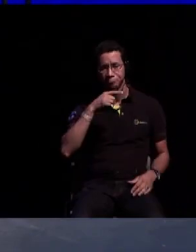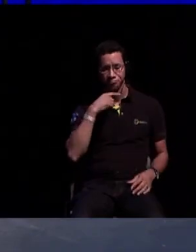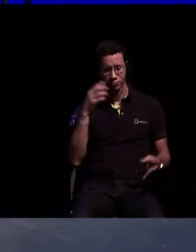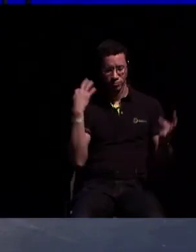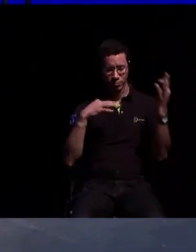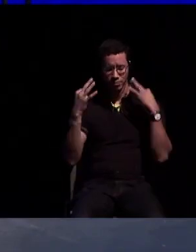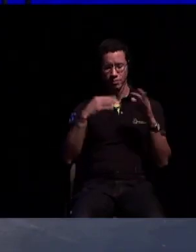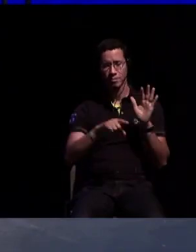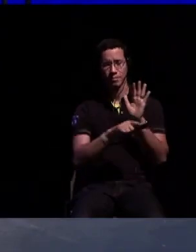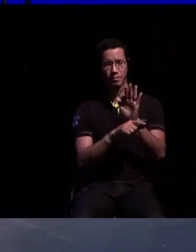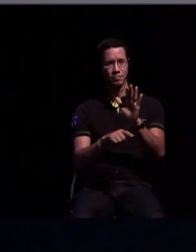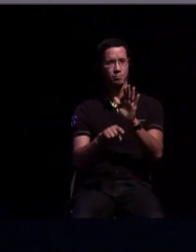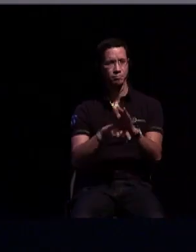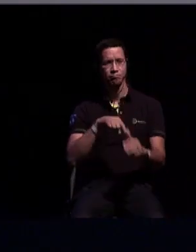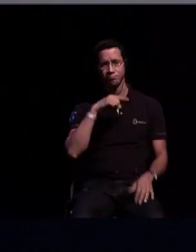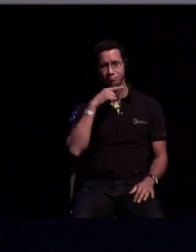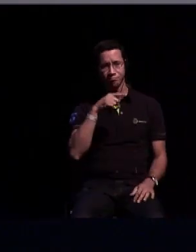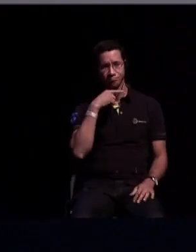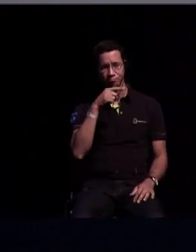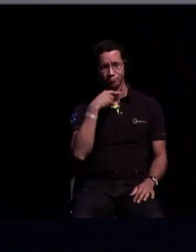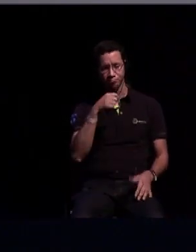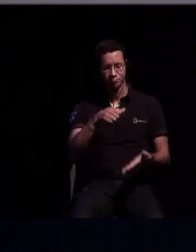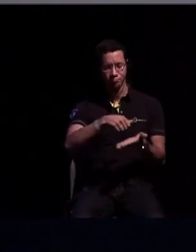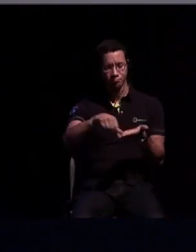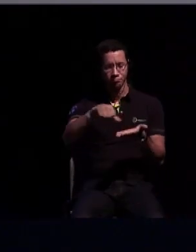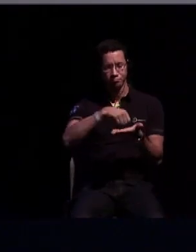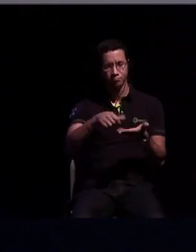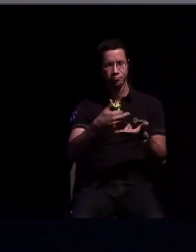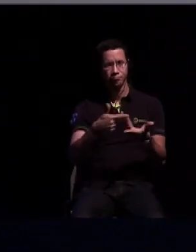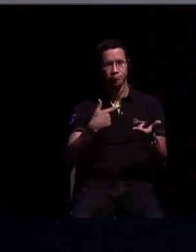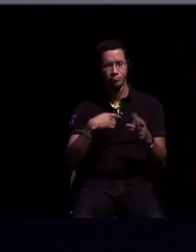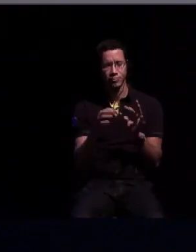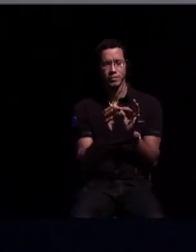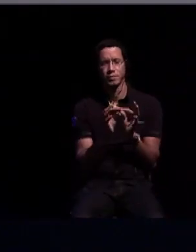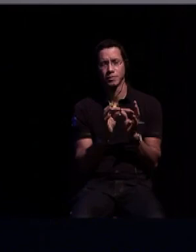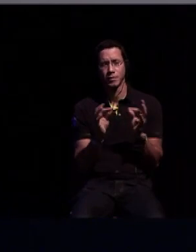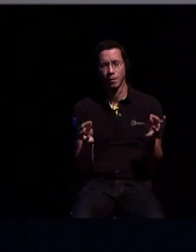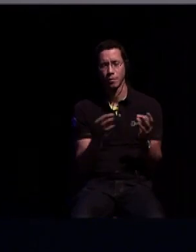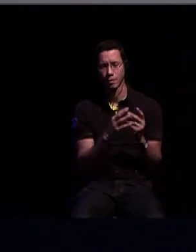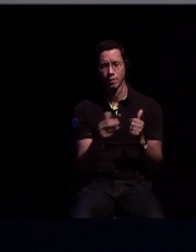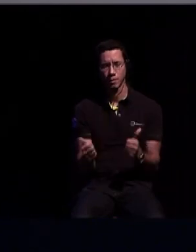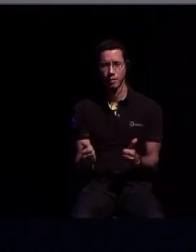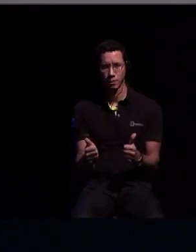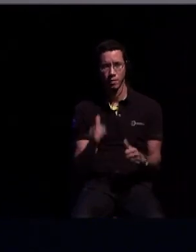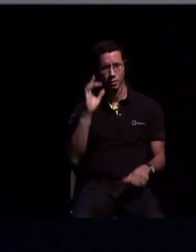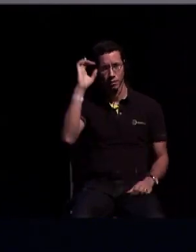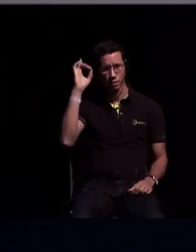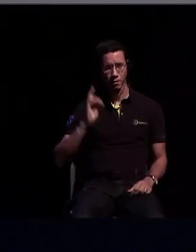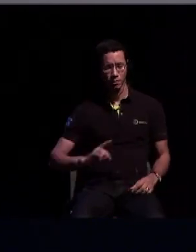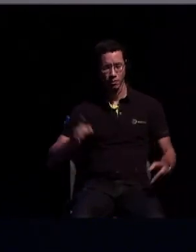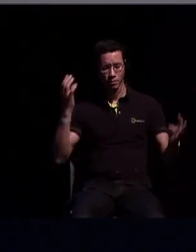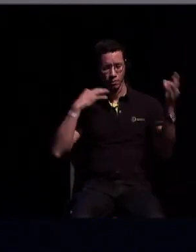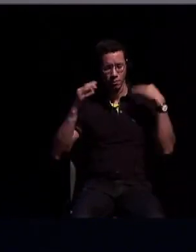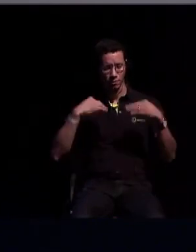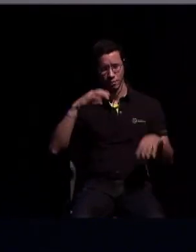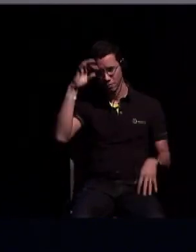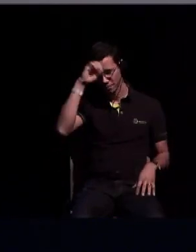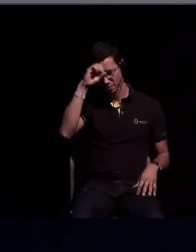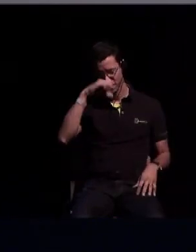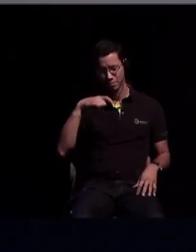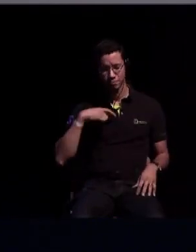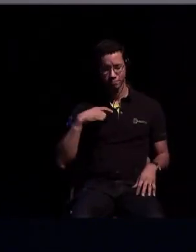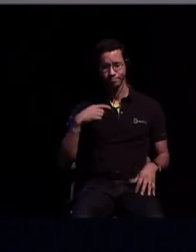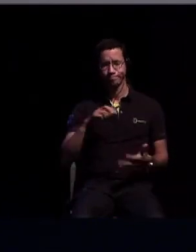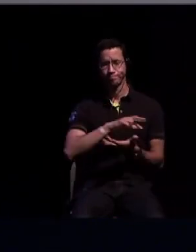superficial band-aid solutions. So when we talk about tourism rights, perhaps there's a lesson in this, that it's the wider human rights